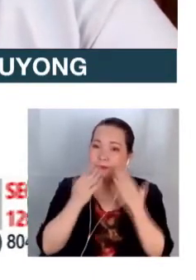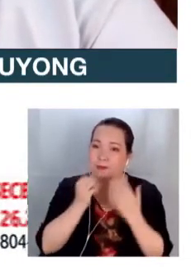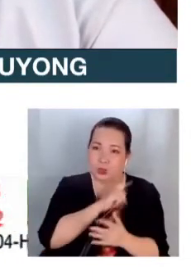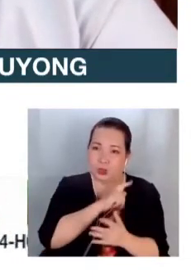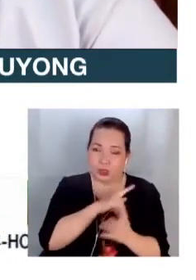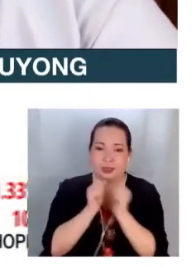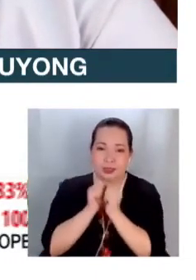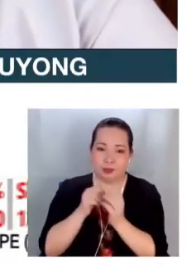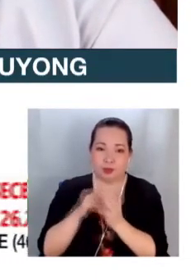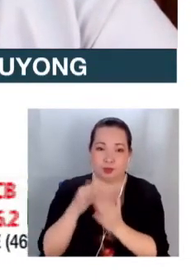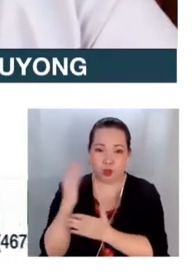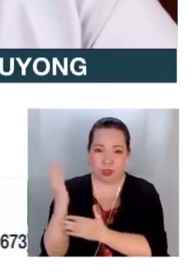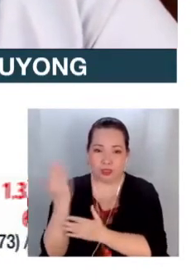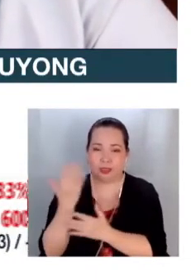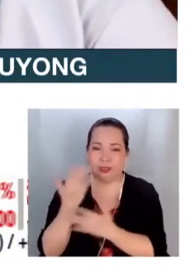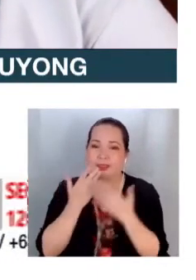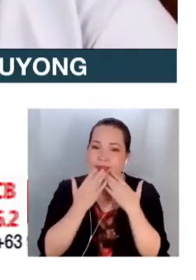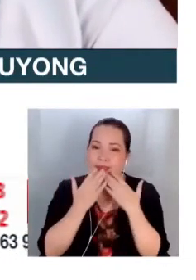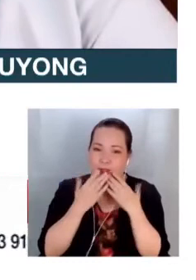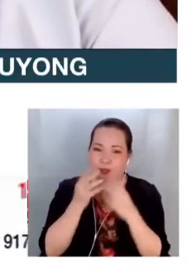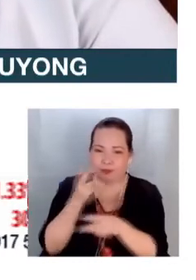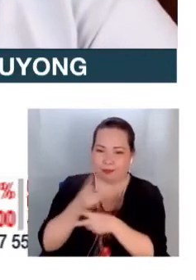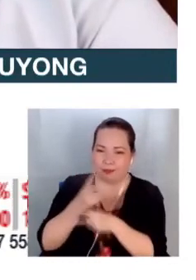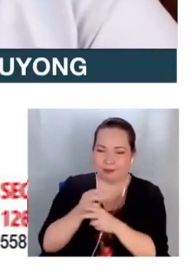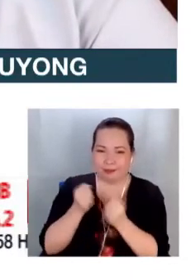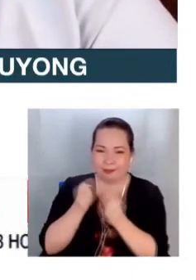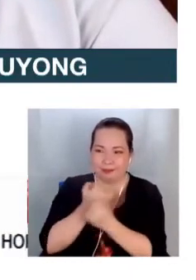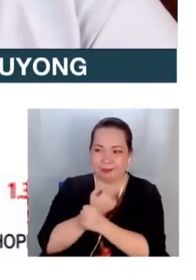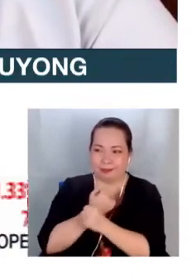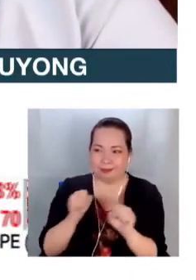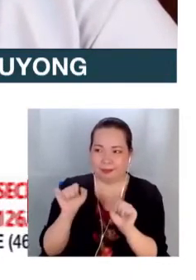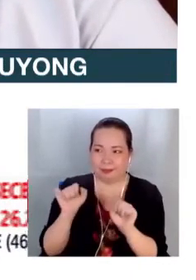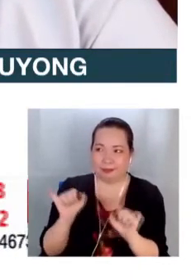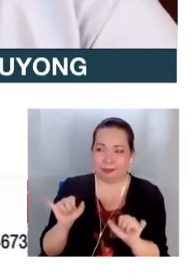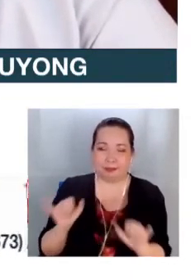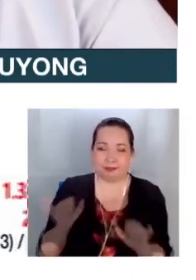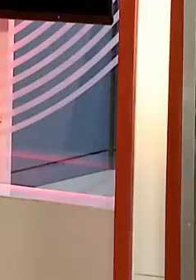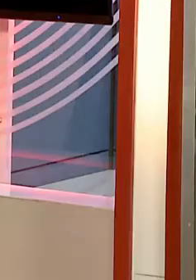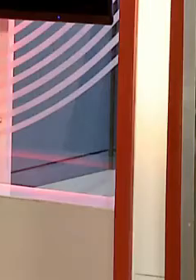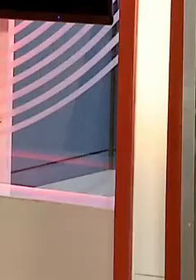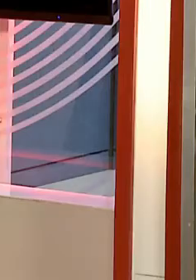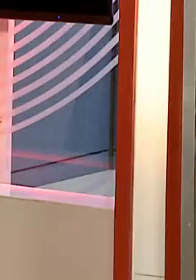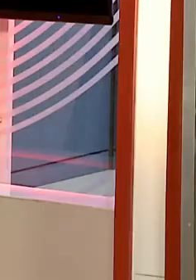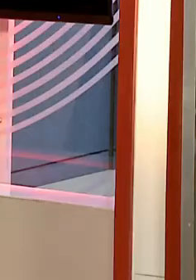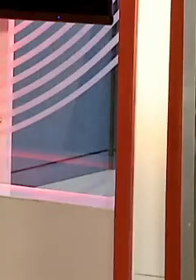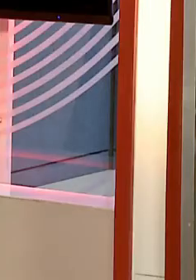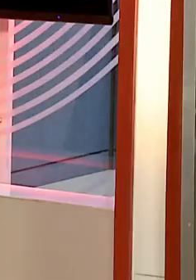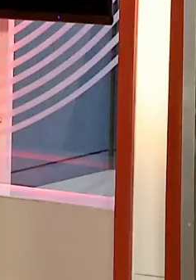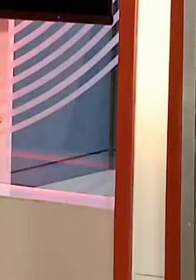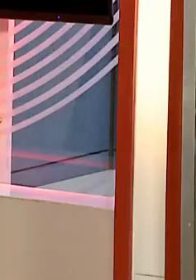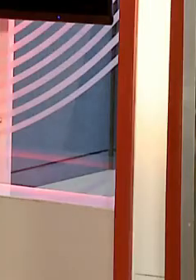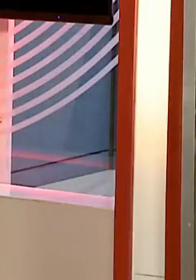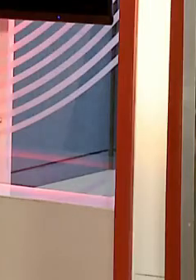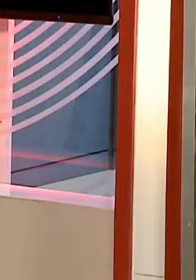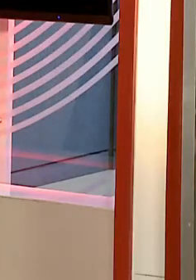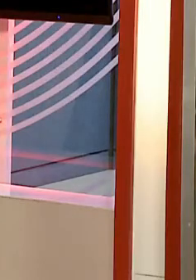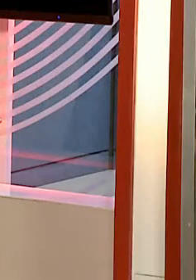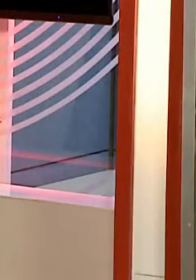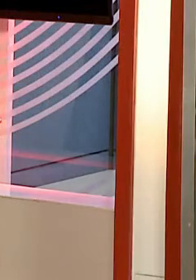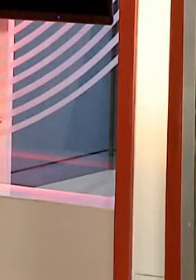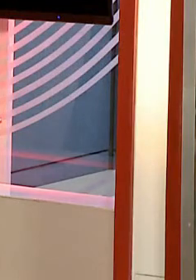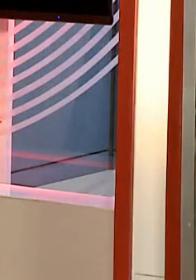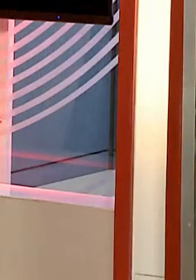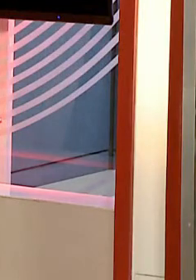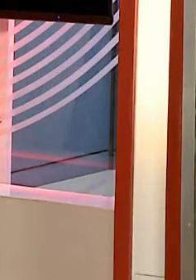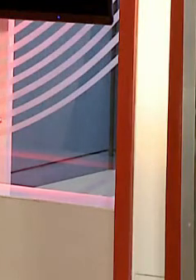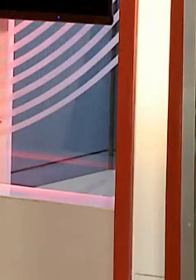You take care and you keep safe. Thank you, Carmina, and you do that too. Thank you. Good afternoon. Take care. We're going to take a quick break now. When